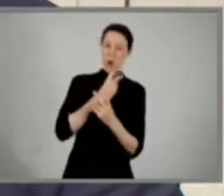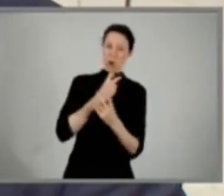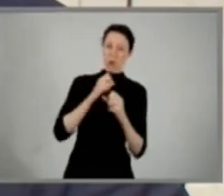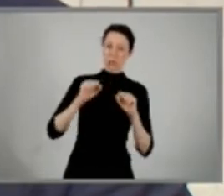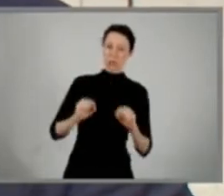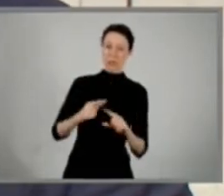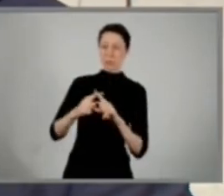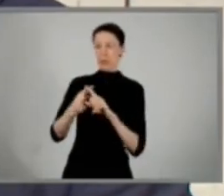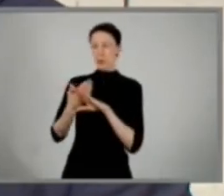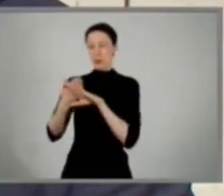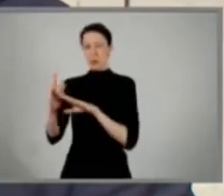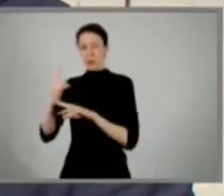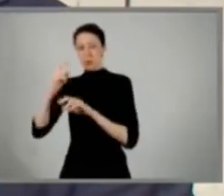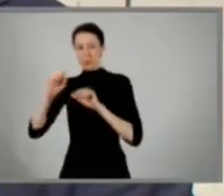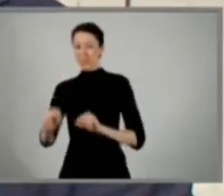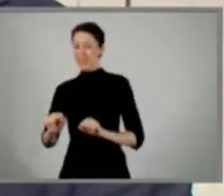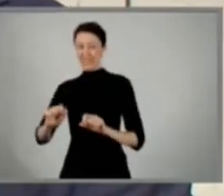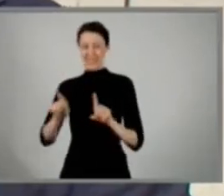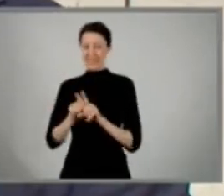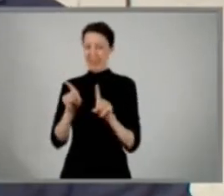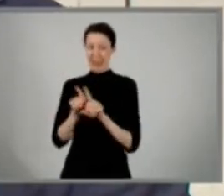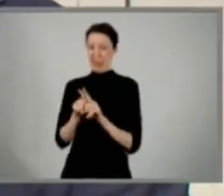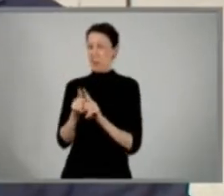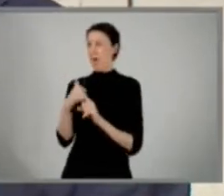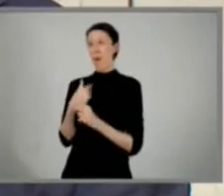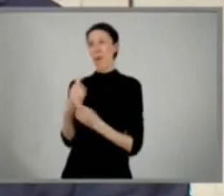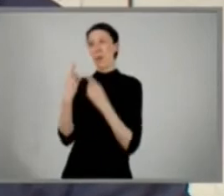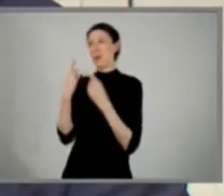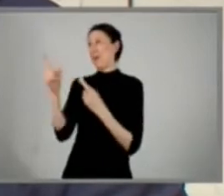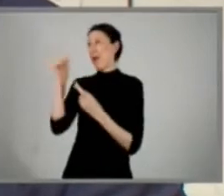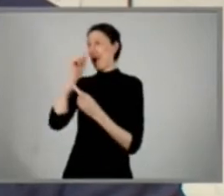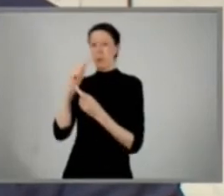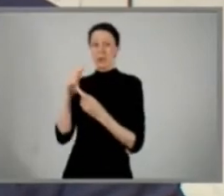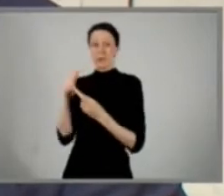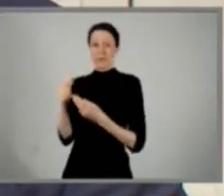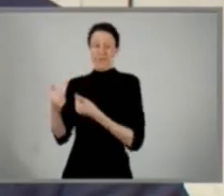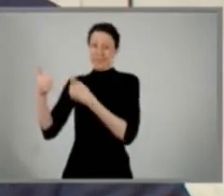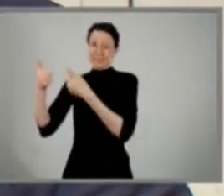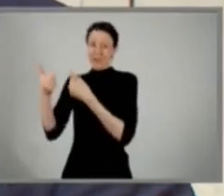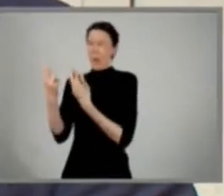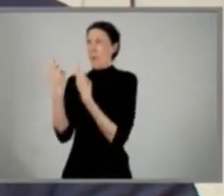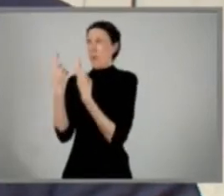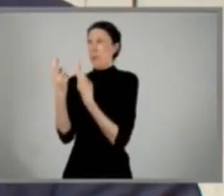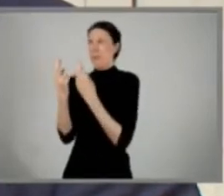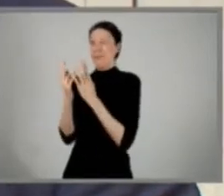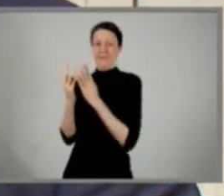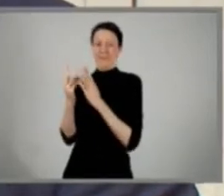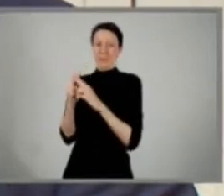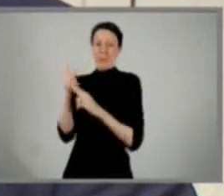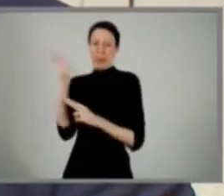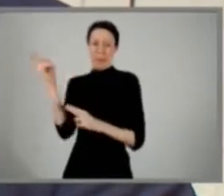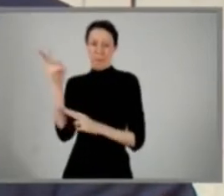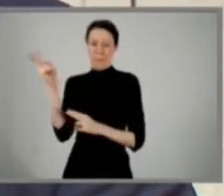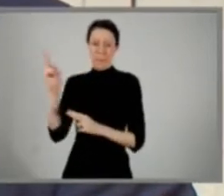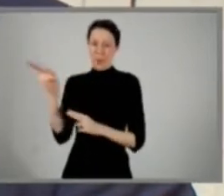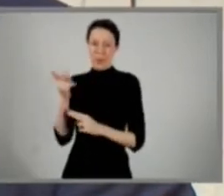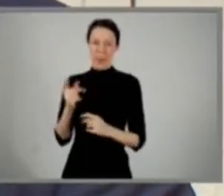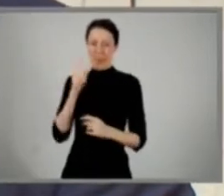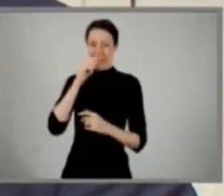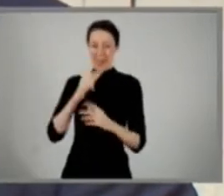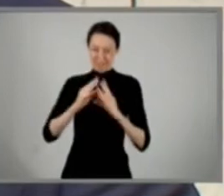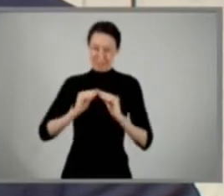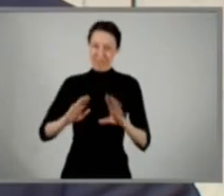in Europe's the same. The situation in Europe is just terrible. I mean, the number of deaths, 50,000, didn't you say, Paul, in the United